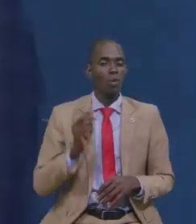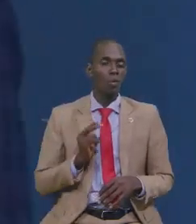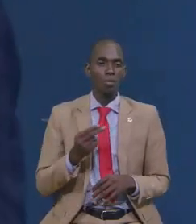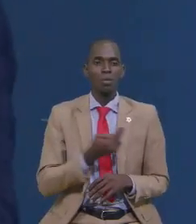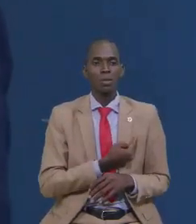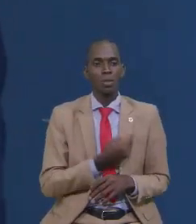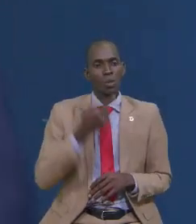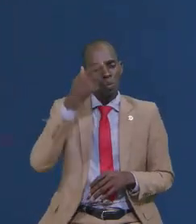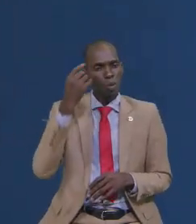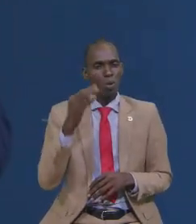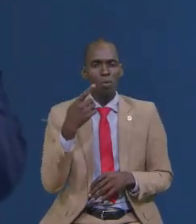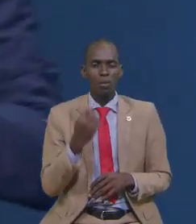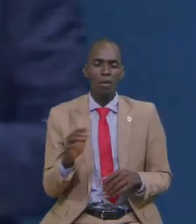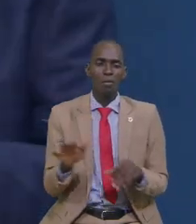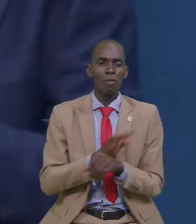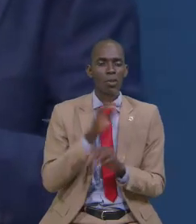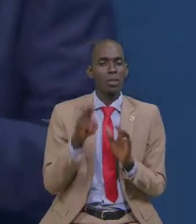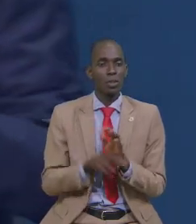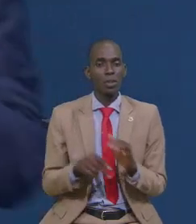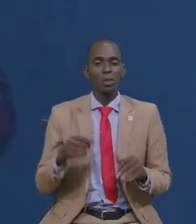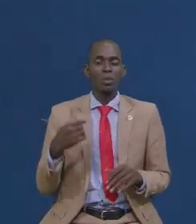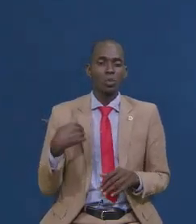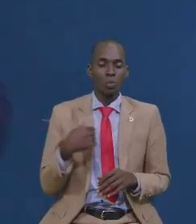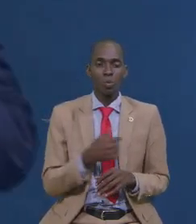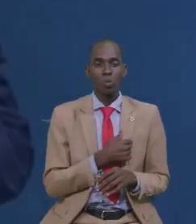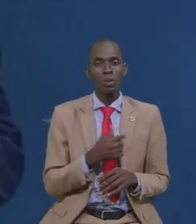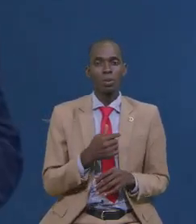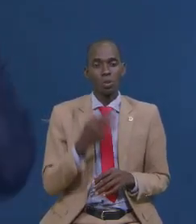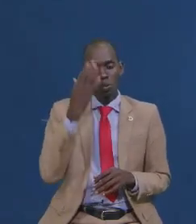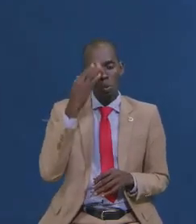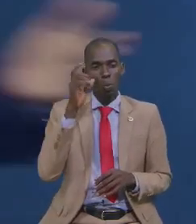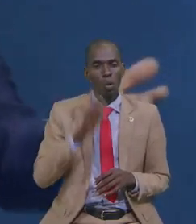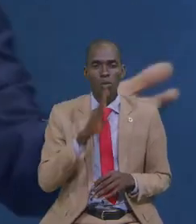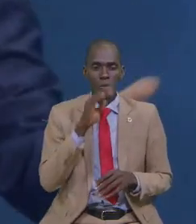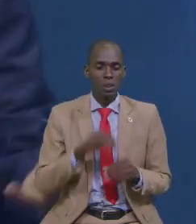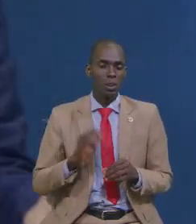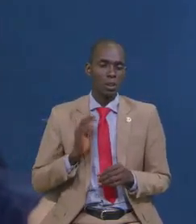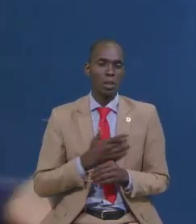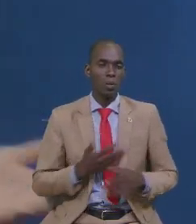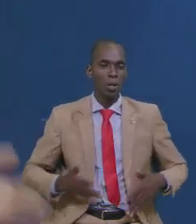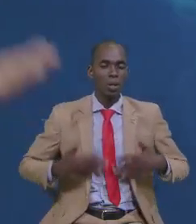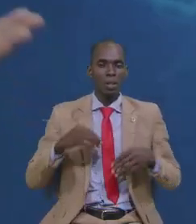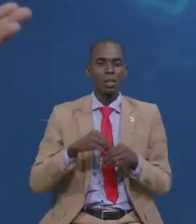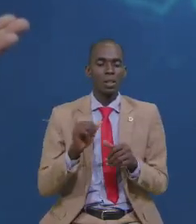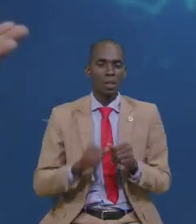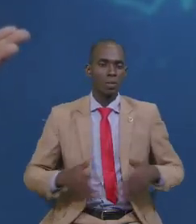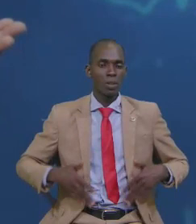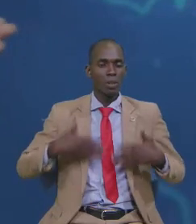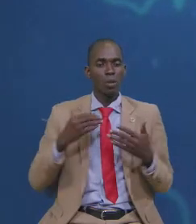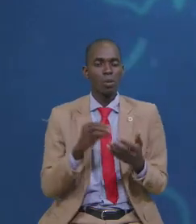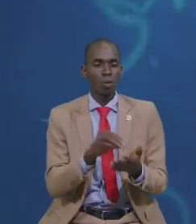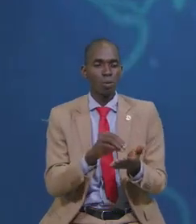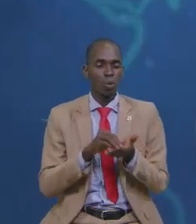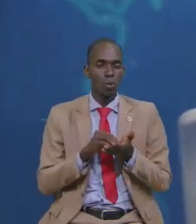of the fullness he knows must be in your life and my life and in every life belonging to him